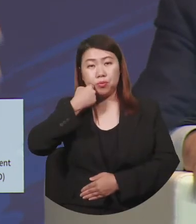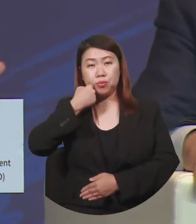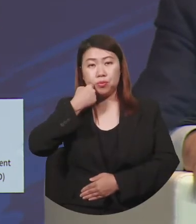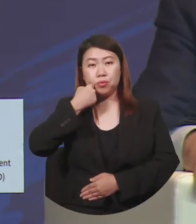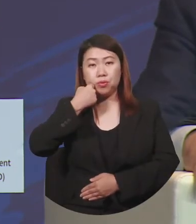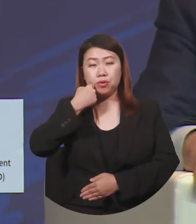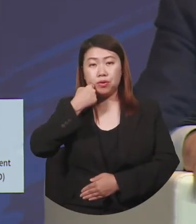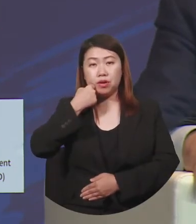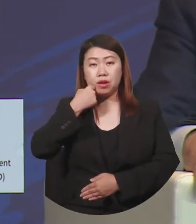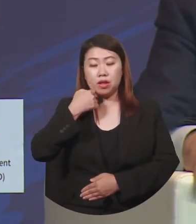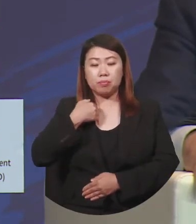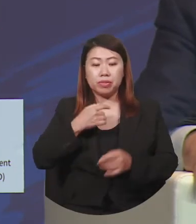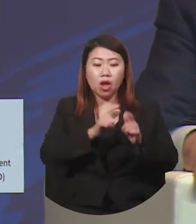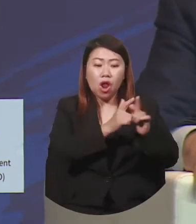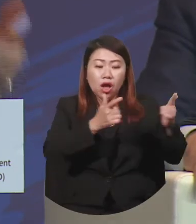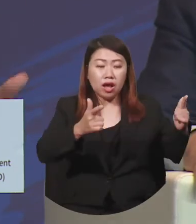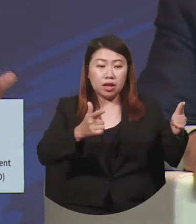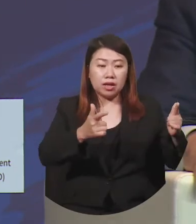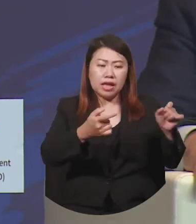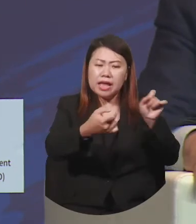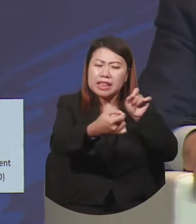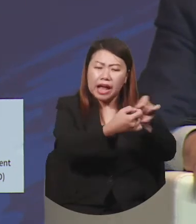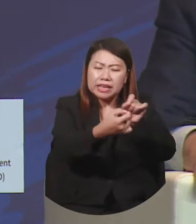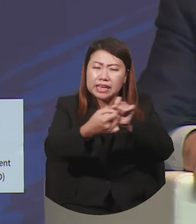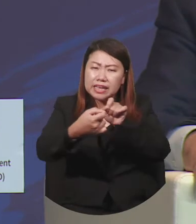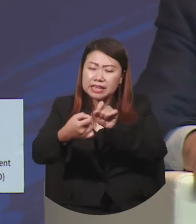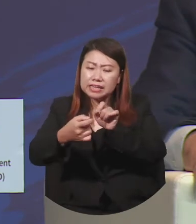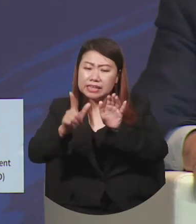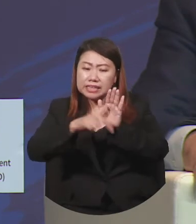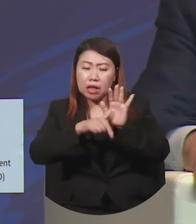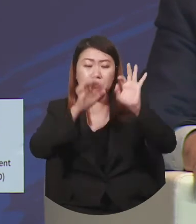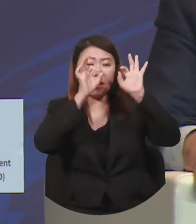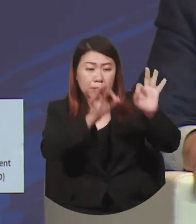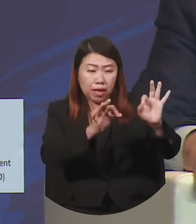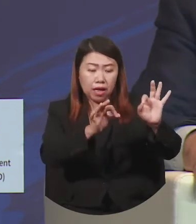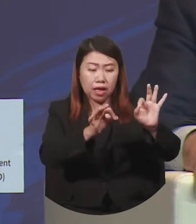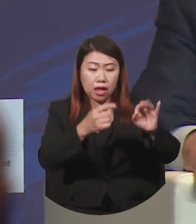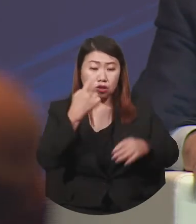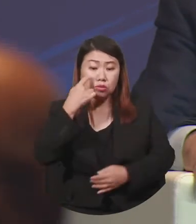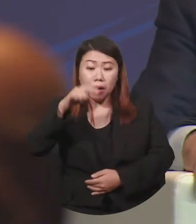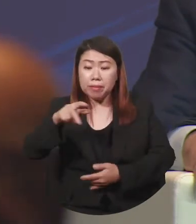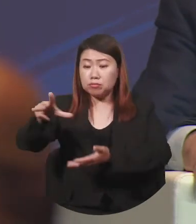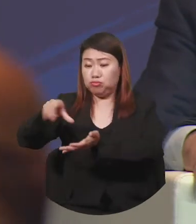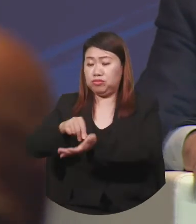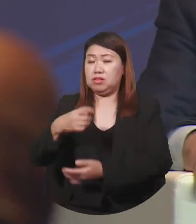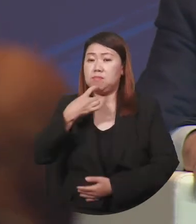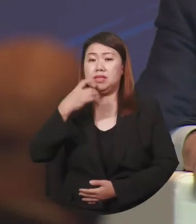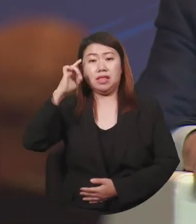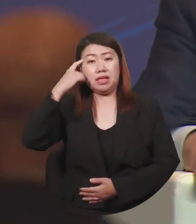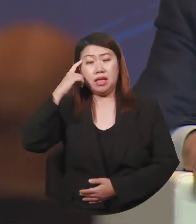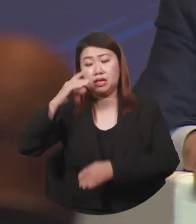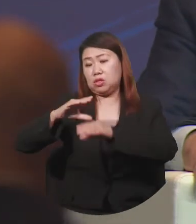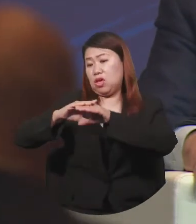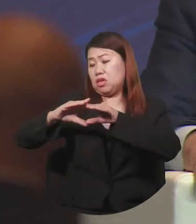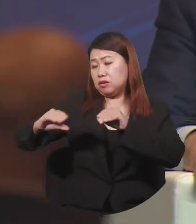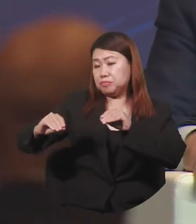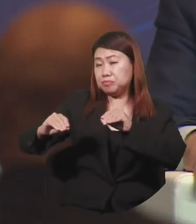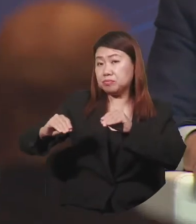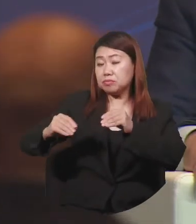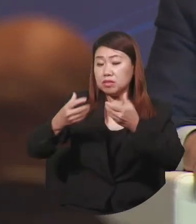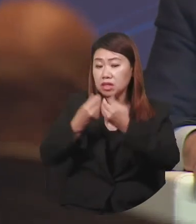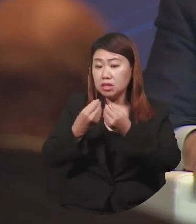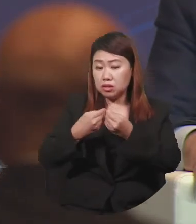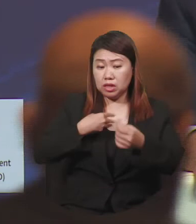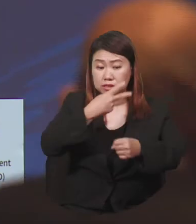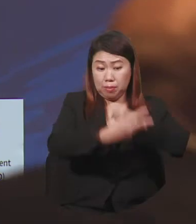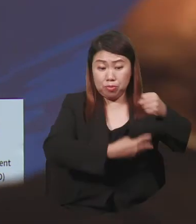short term. How are we planning? How are we going to address this issue? Well, I've got 3 years because that's the money that was given to me and that's the